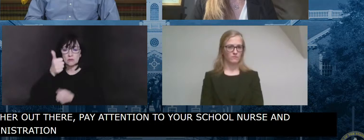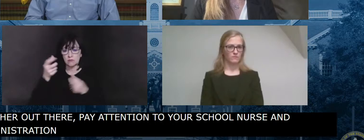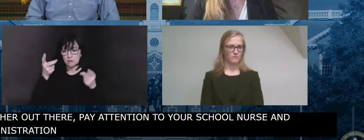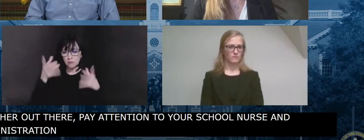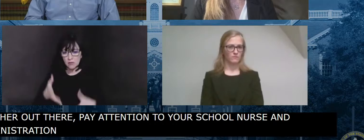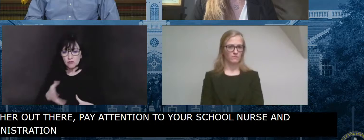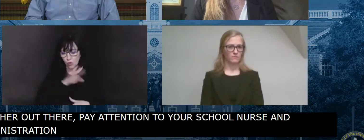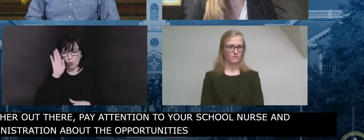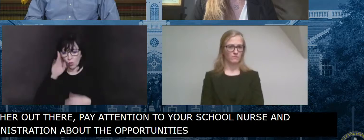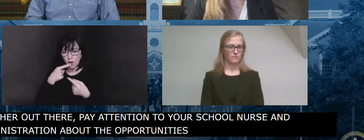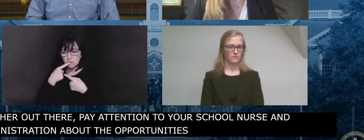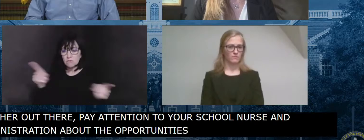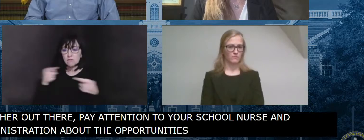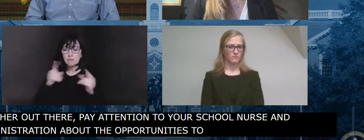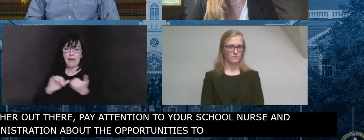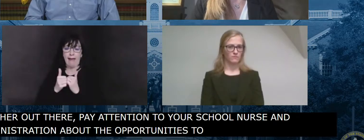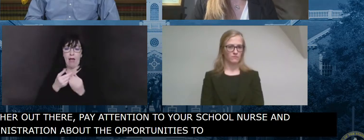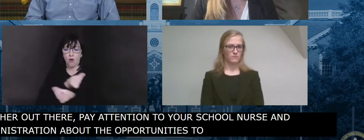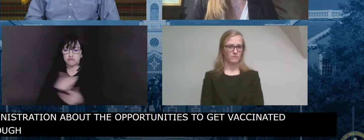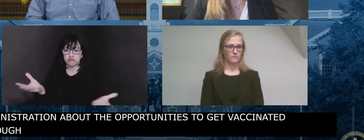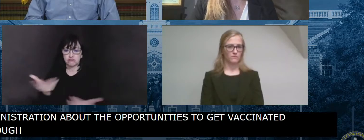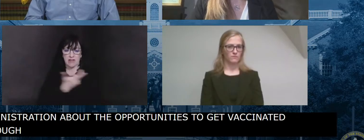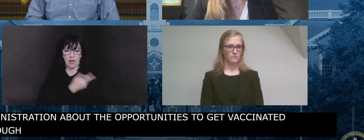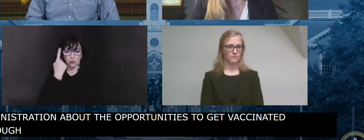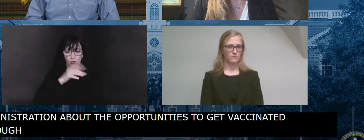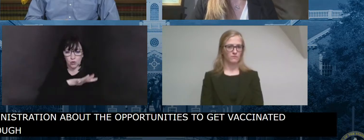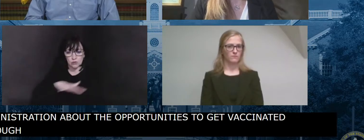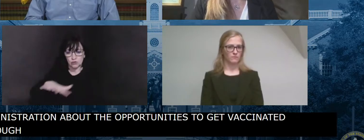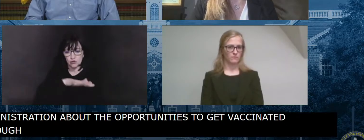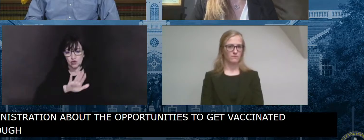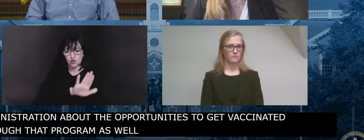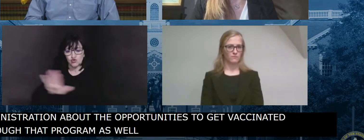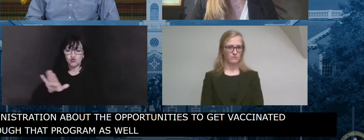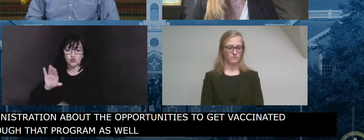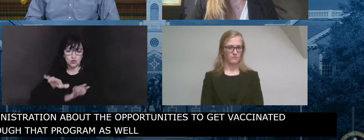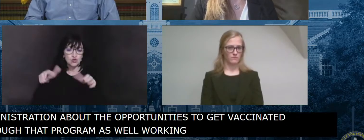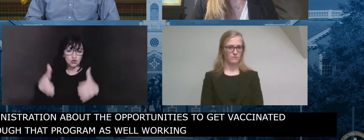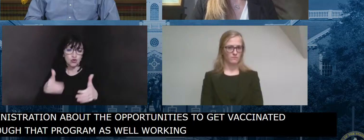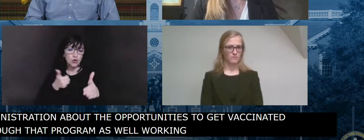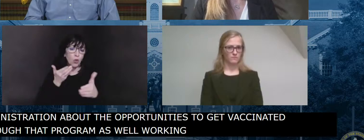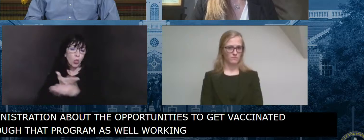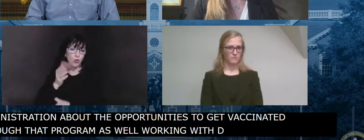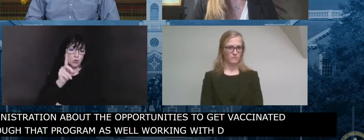get vaccinated through that program as well, working with DOE, Department of Education.